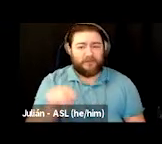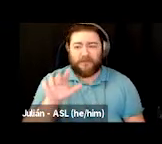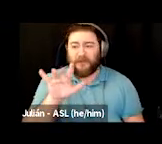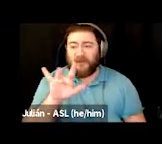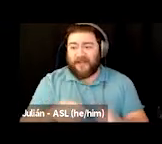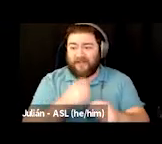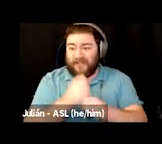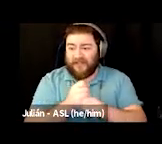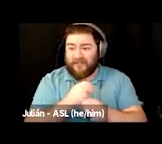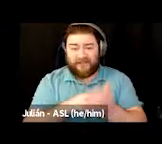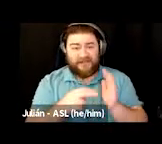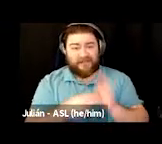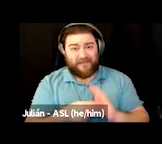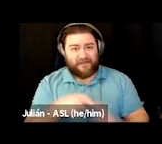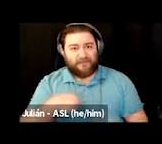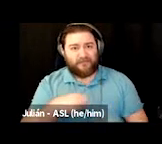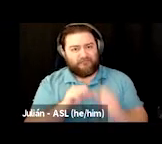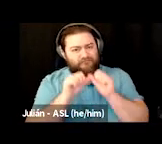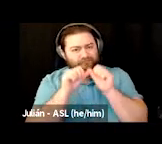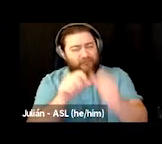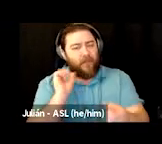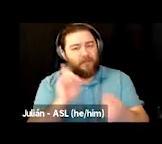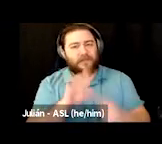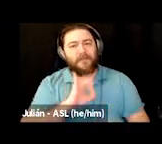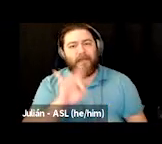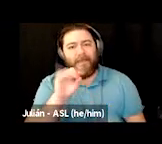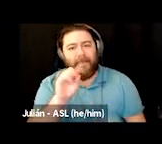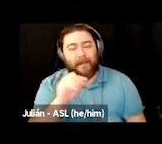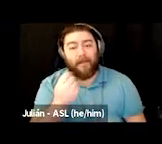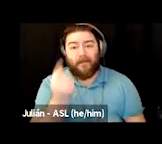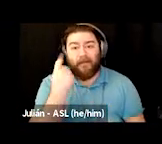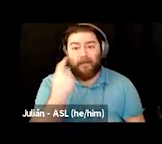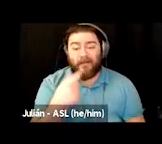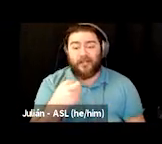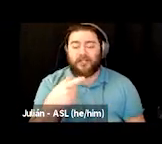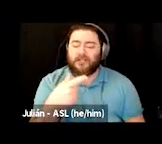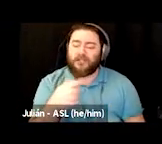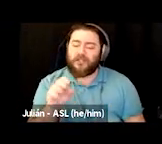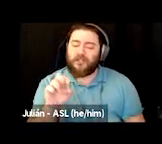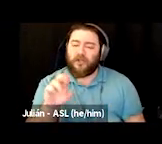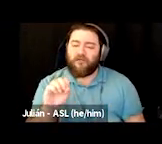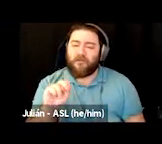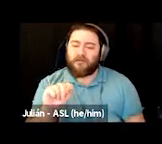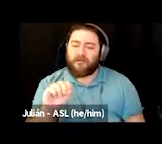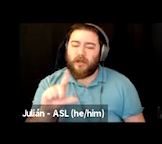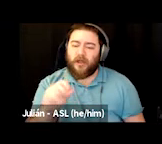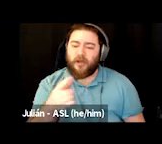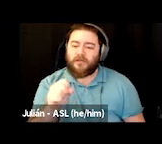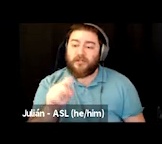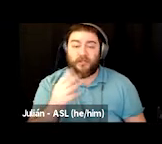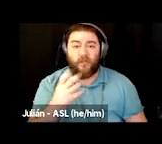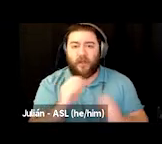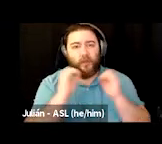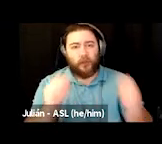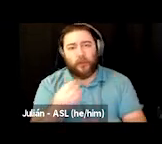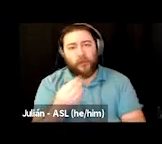80. But in general, gerontologists say they want you off hormones because they're concerned about risks